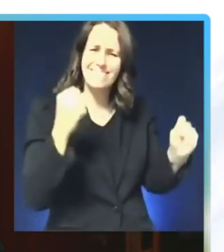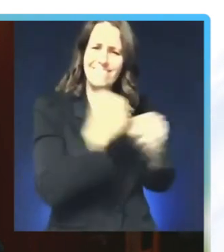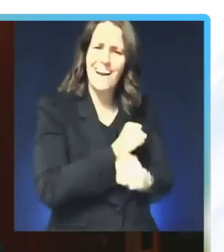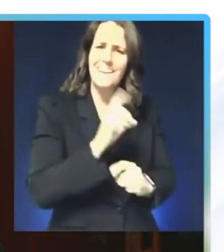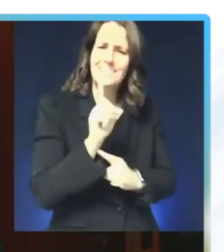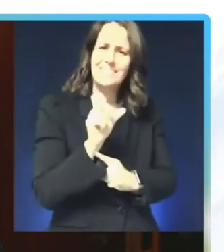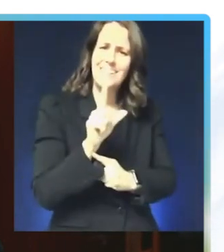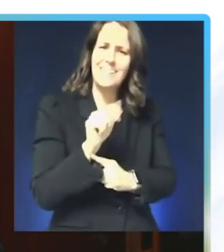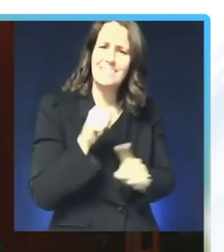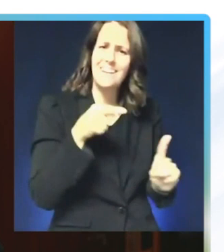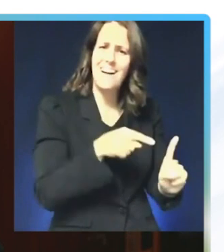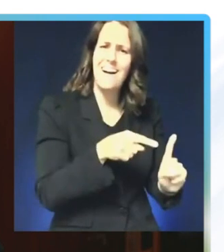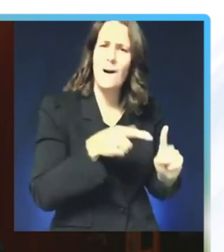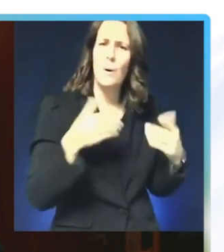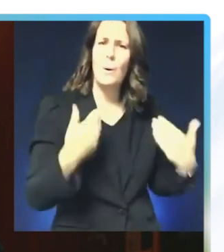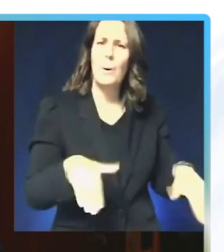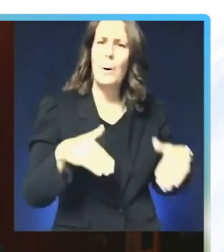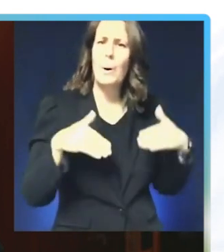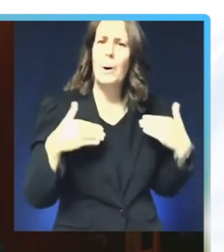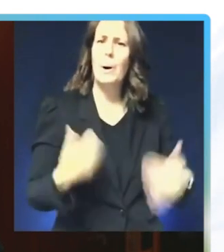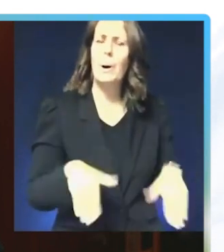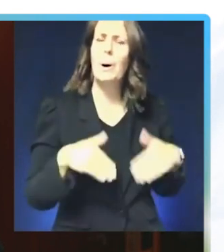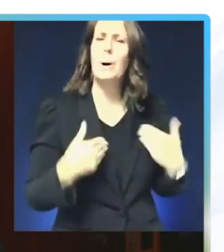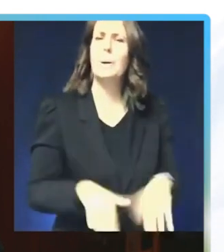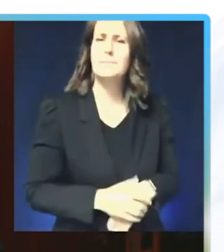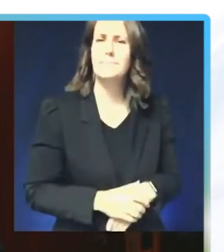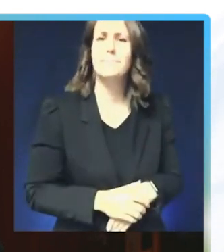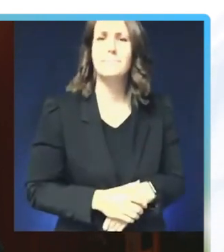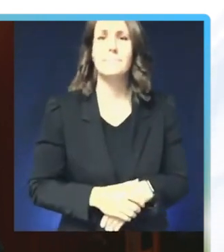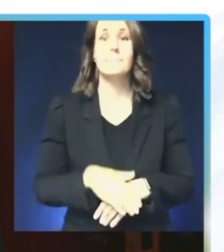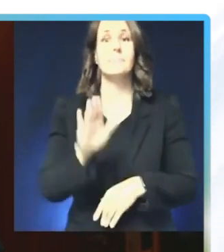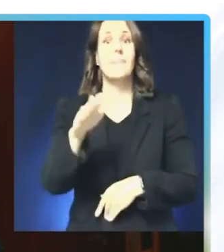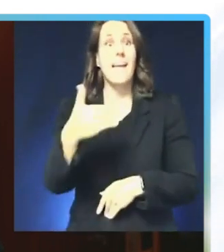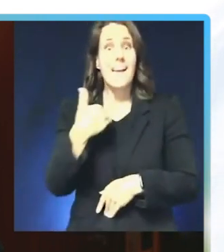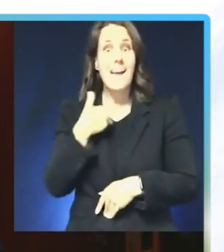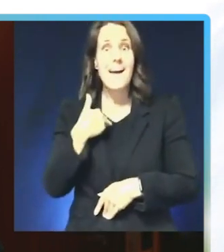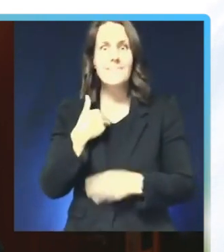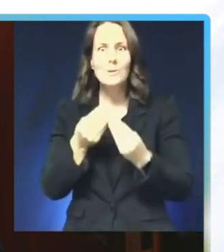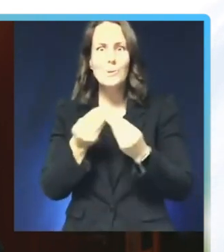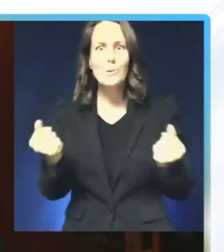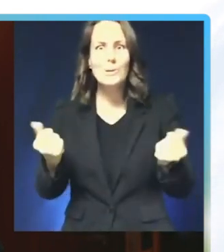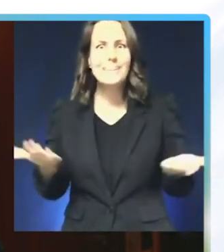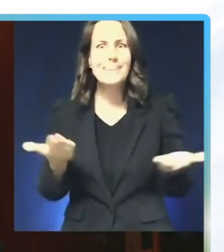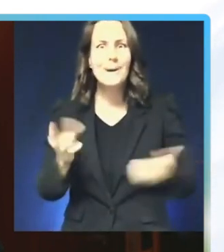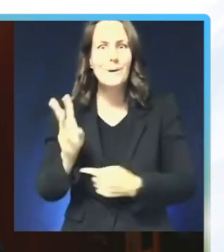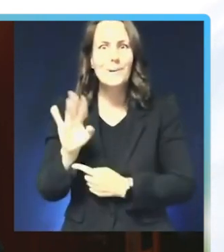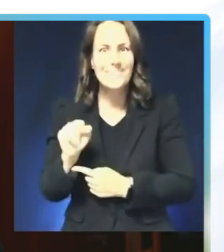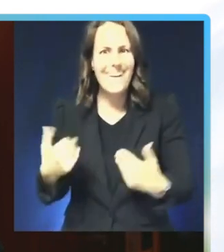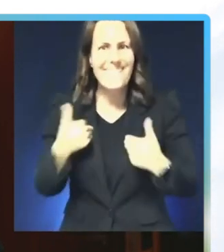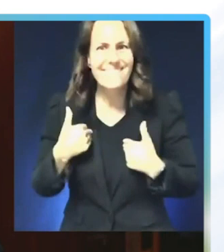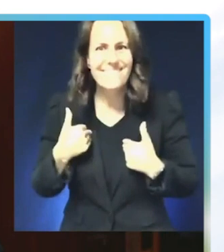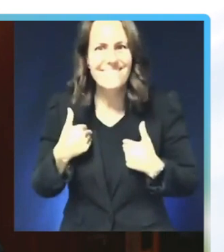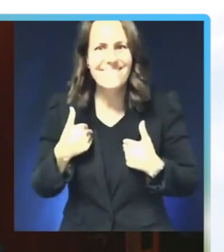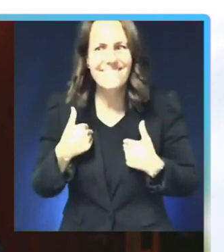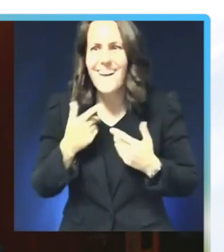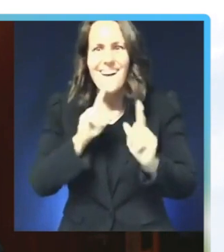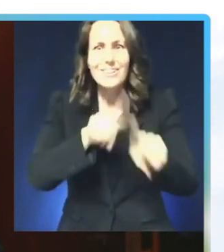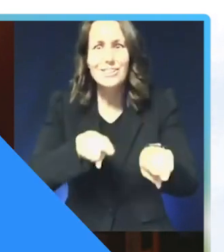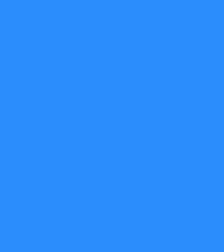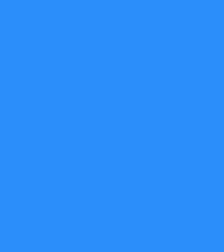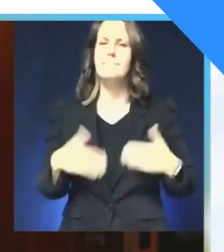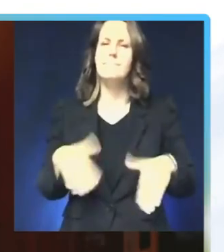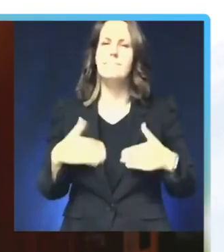there is great news here, and that is that we have the answer. The answer is simple. Get vaccinated.